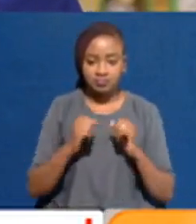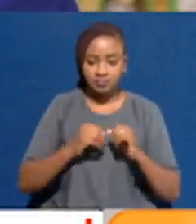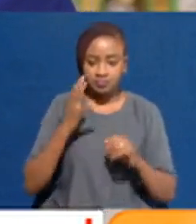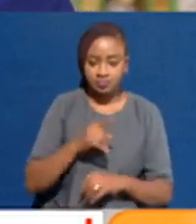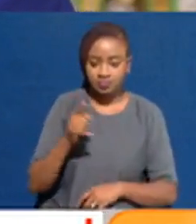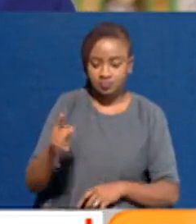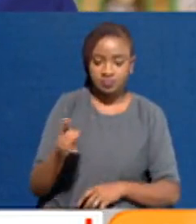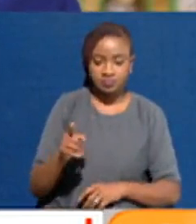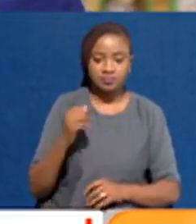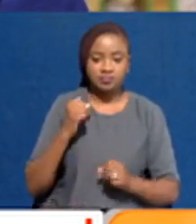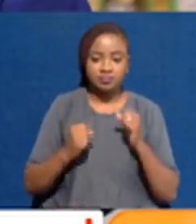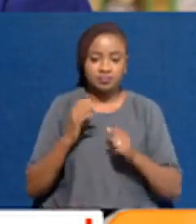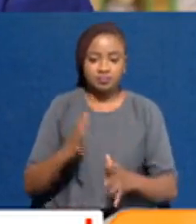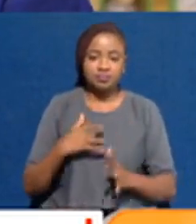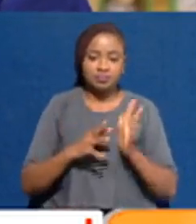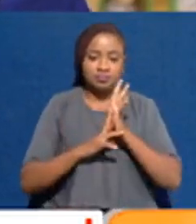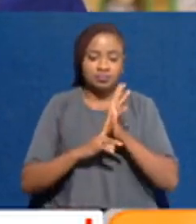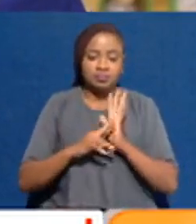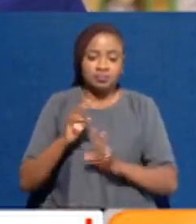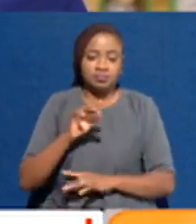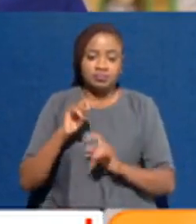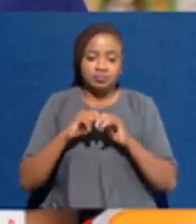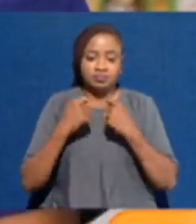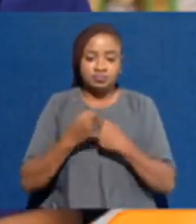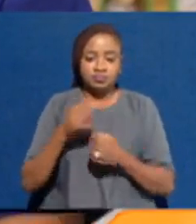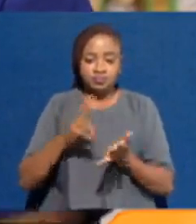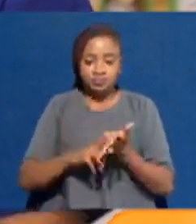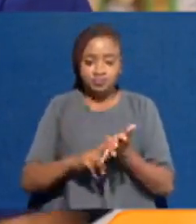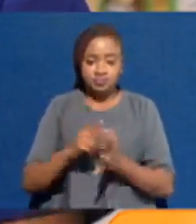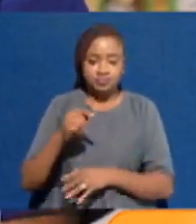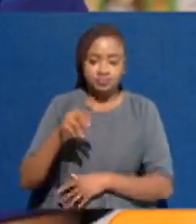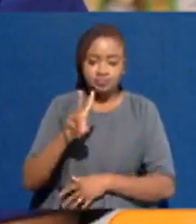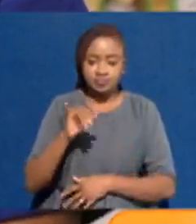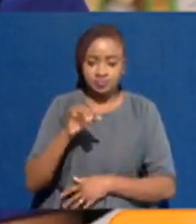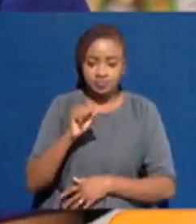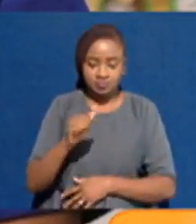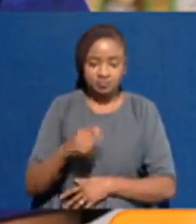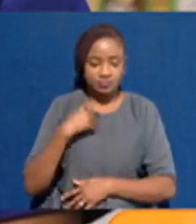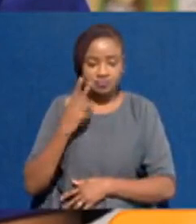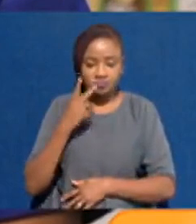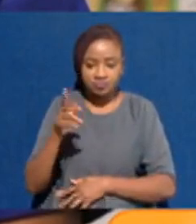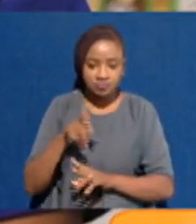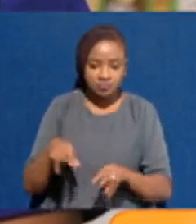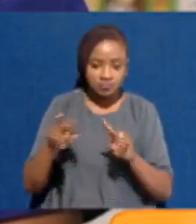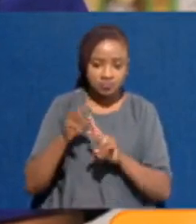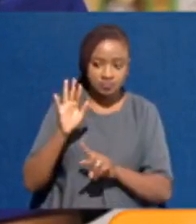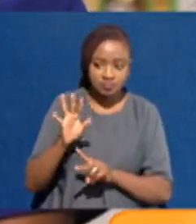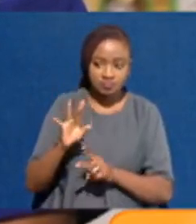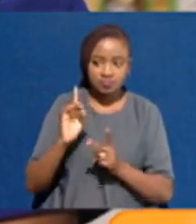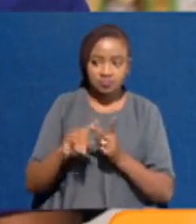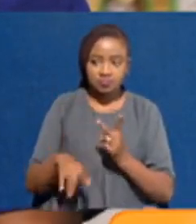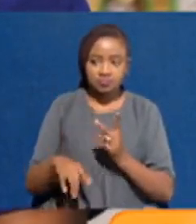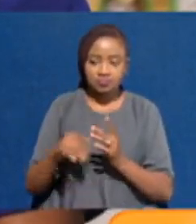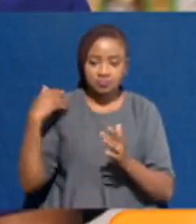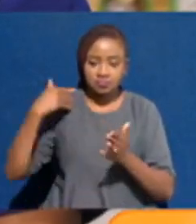Visa athlete for Kenya and East Africa specifically. We looked at what he stands for, his values, and just his